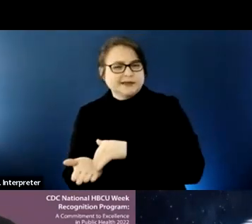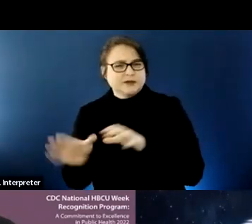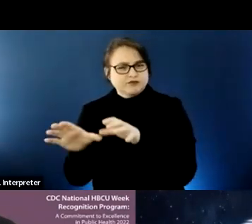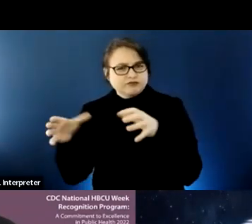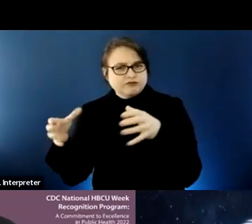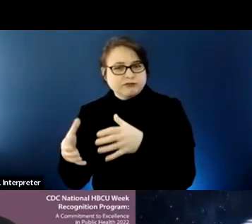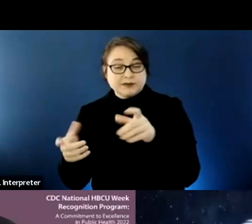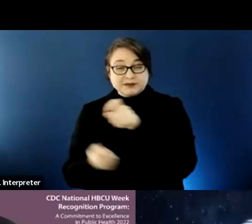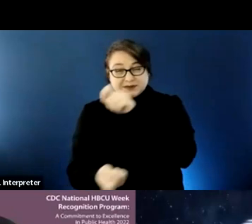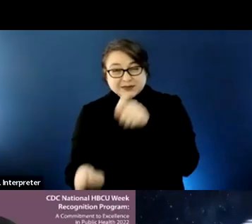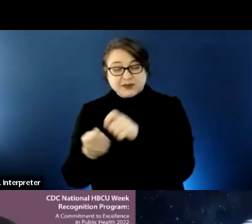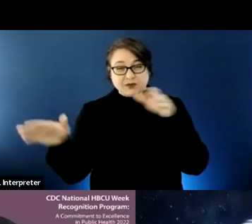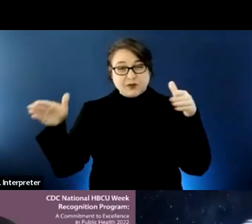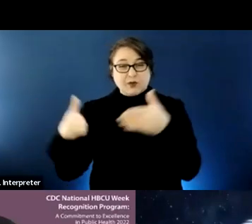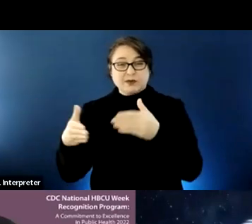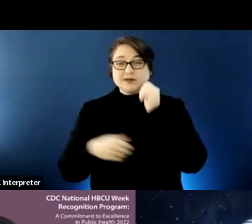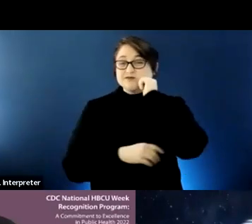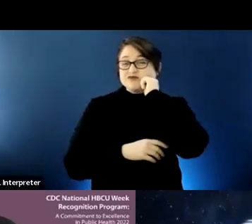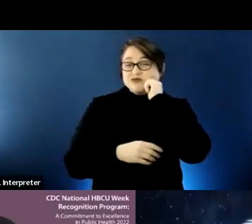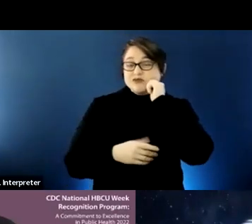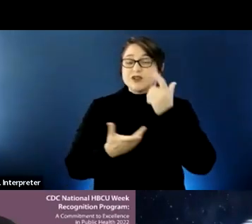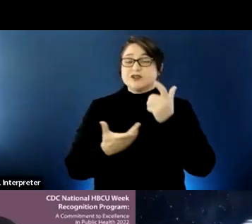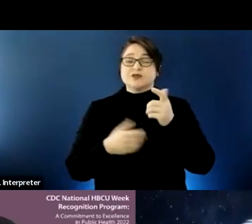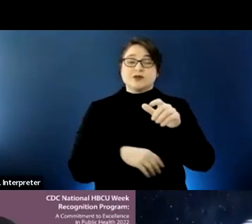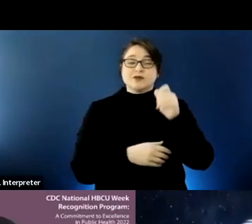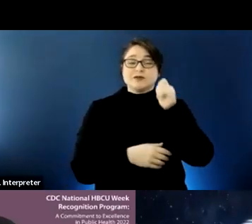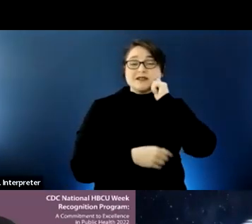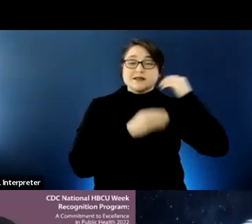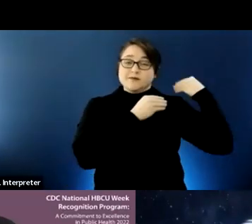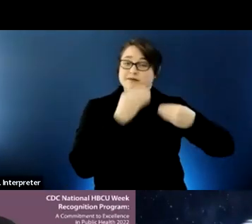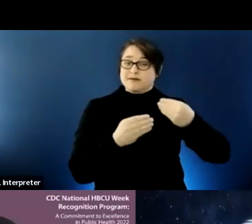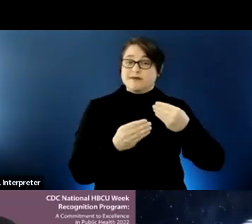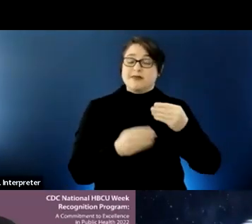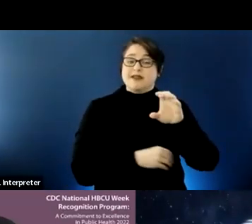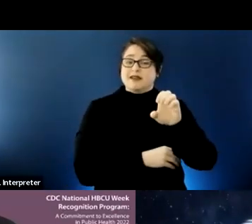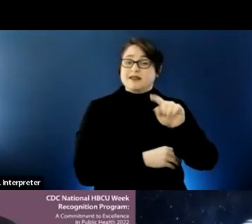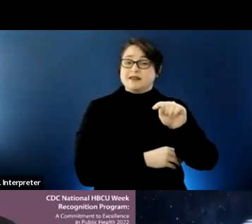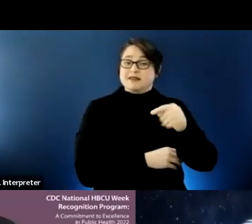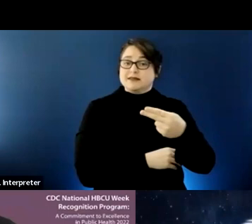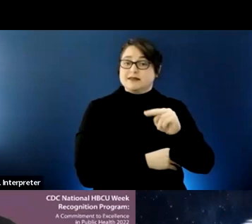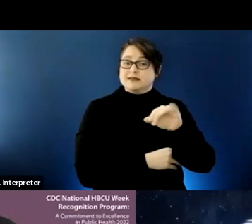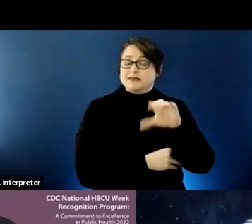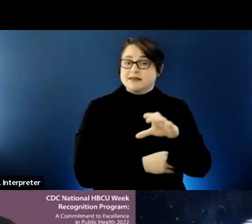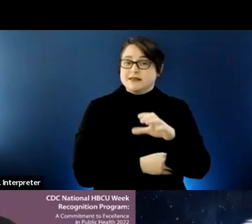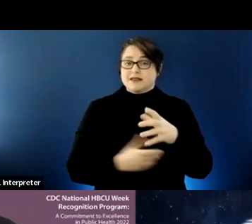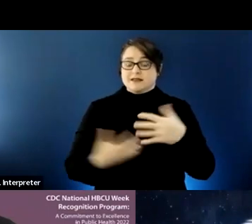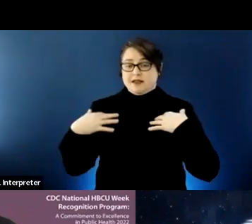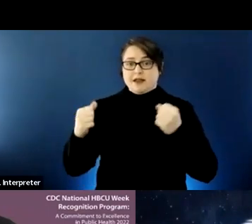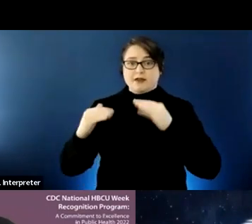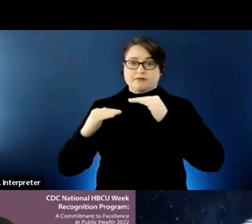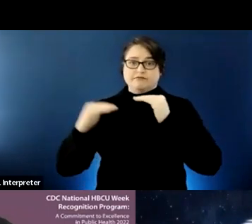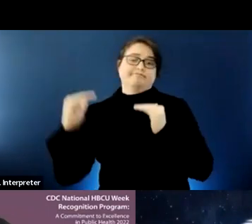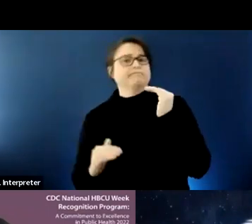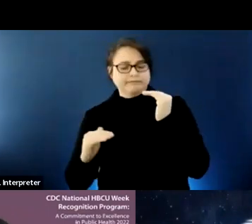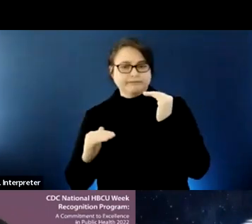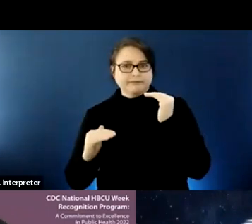racial and ethnic health disparities. Where those disparities exist, they're pulling down the health parameters of our entire country. And as such,